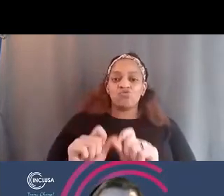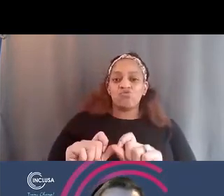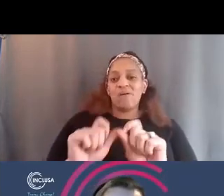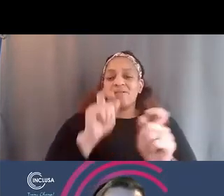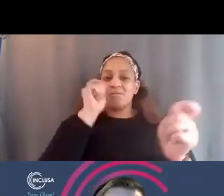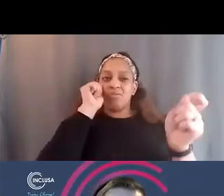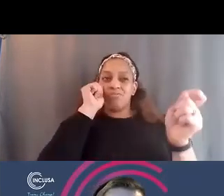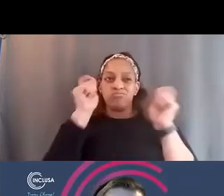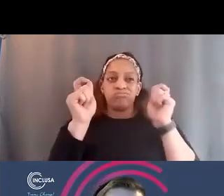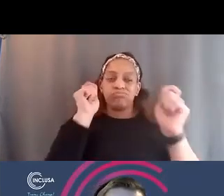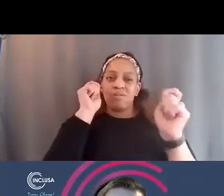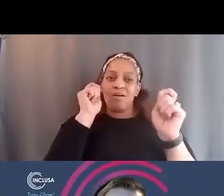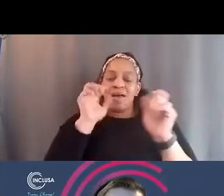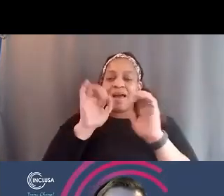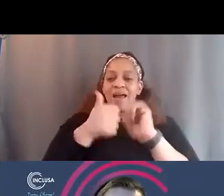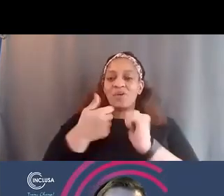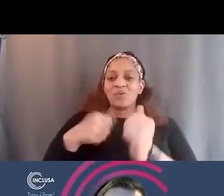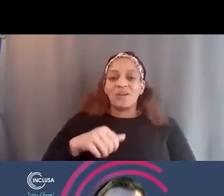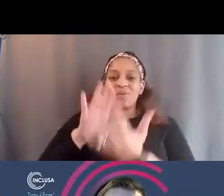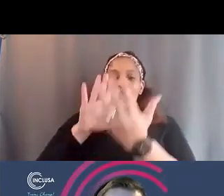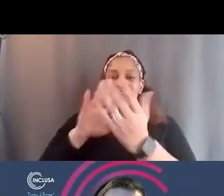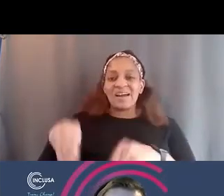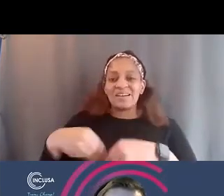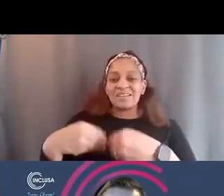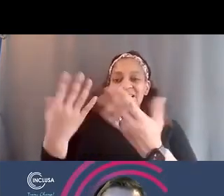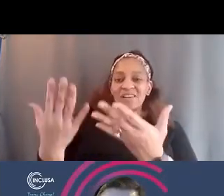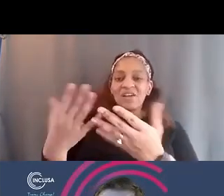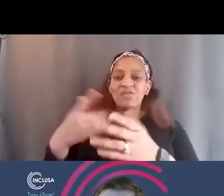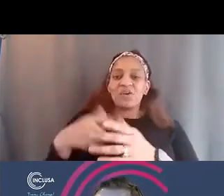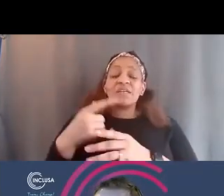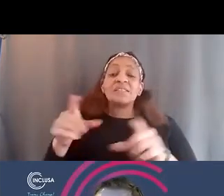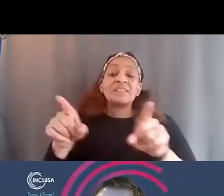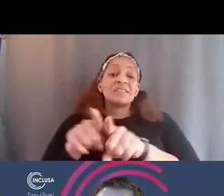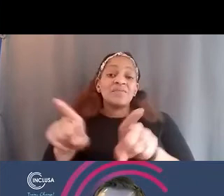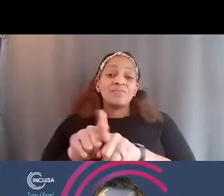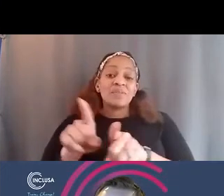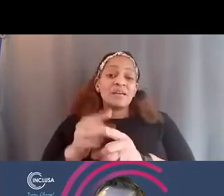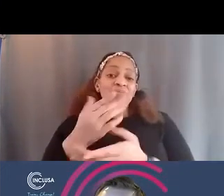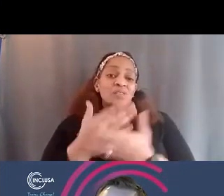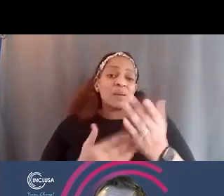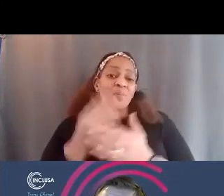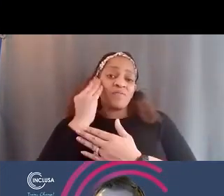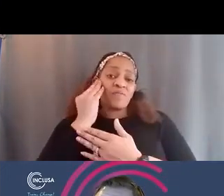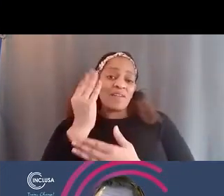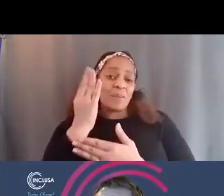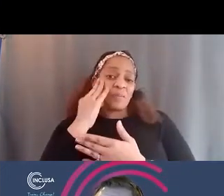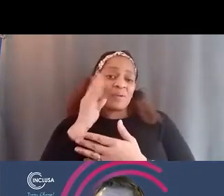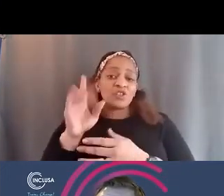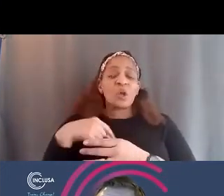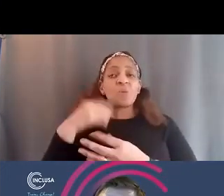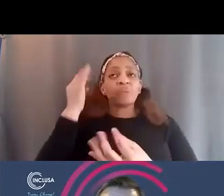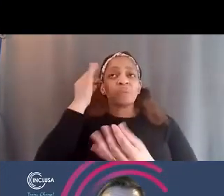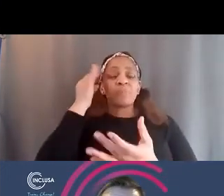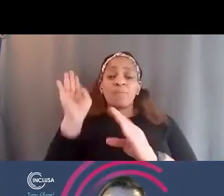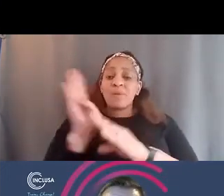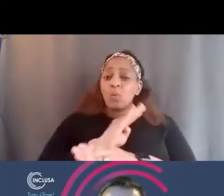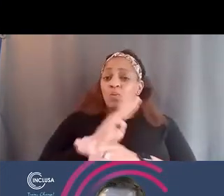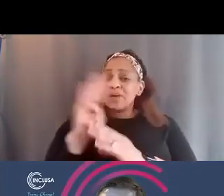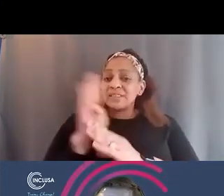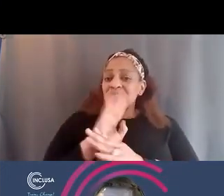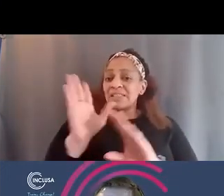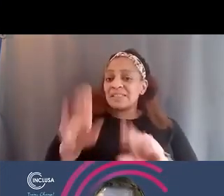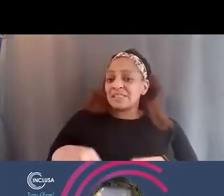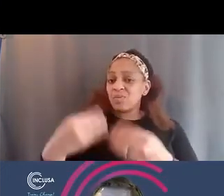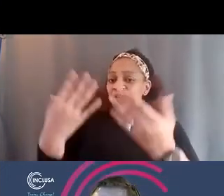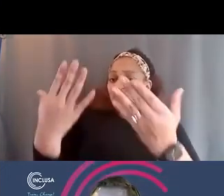manner, while at the same time, some of the information and thinking about business and delivering supports needed to